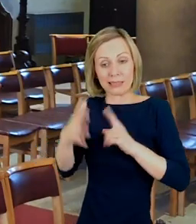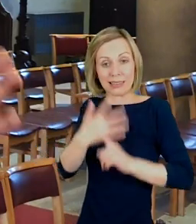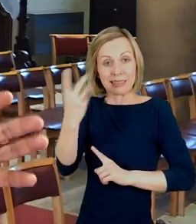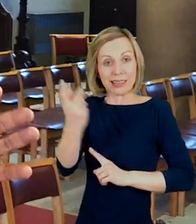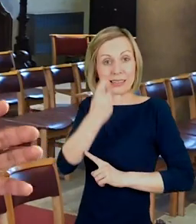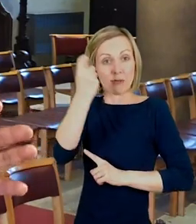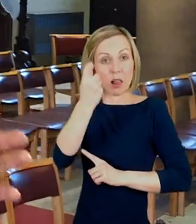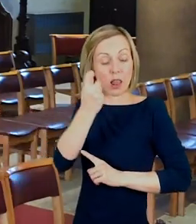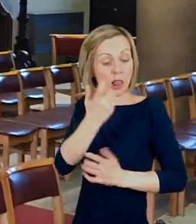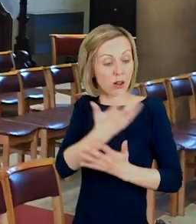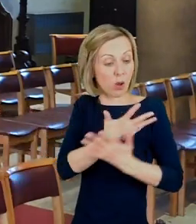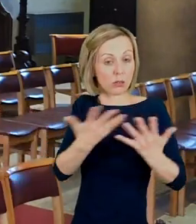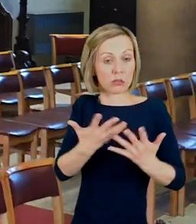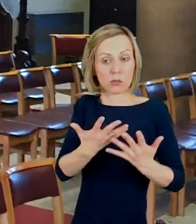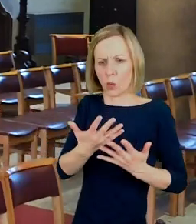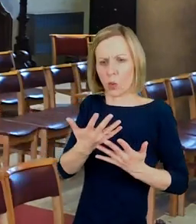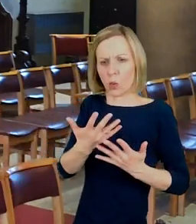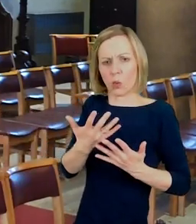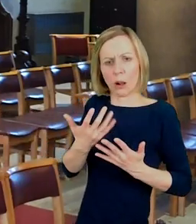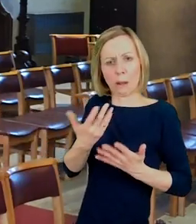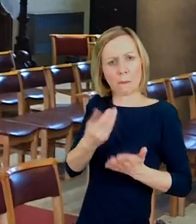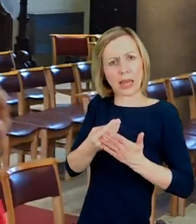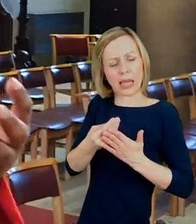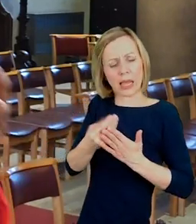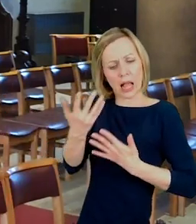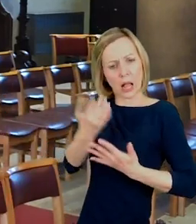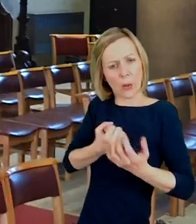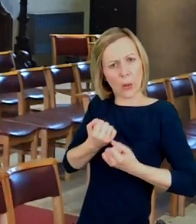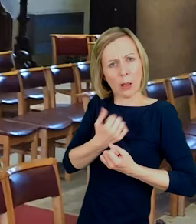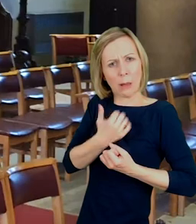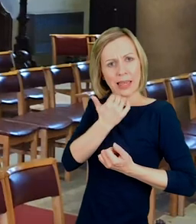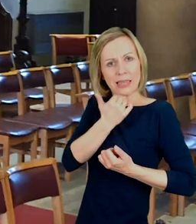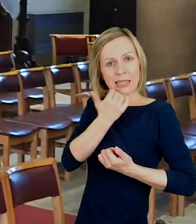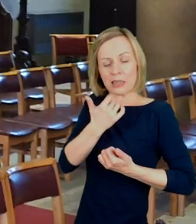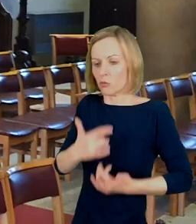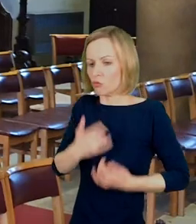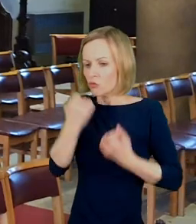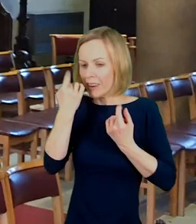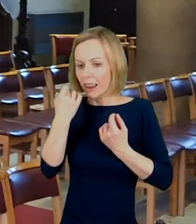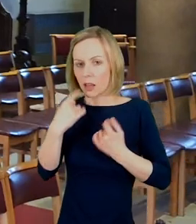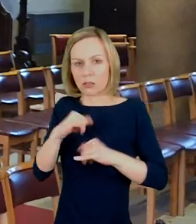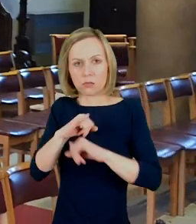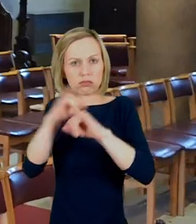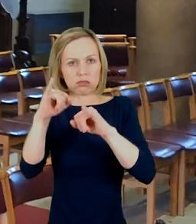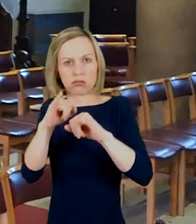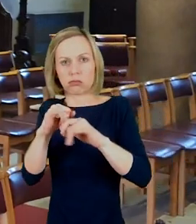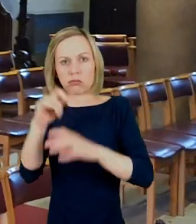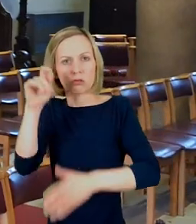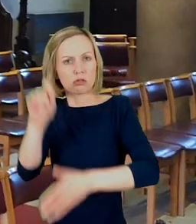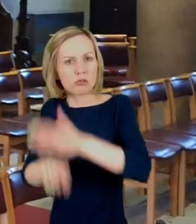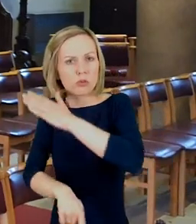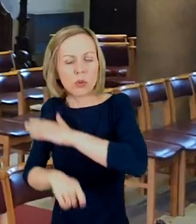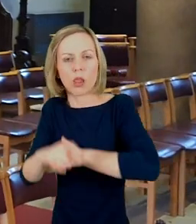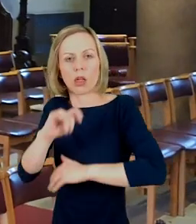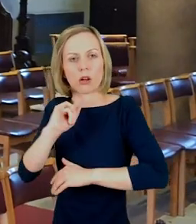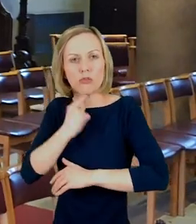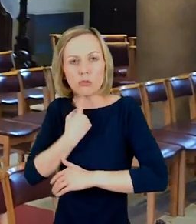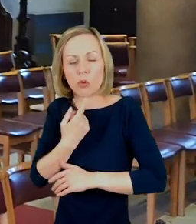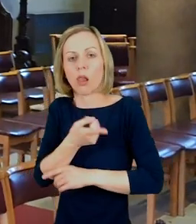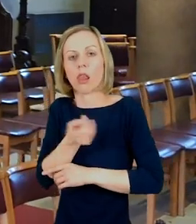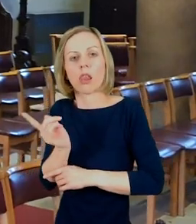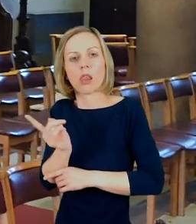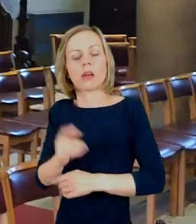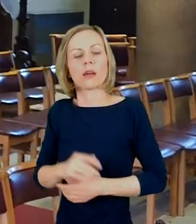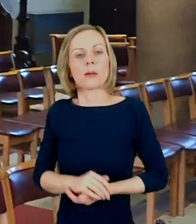were benefiting from it somehow were not aware of the full extent of its barbarity. We mustn't